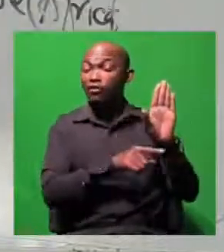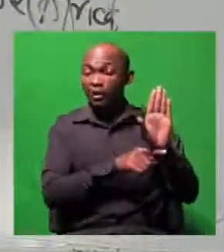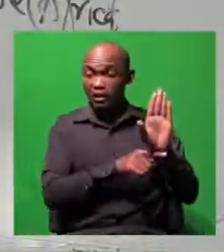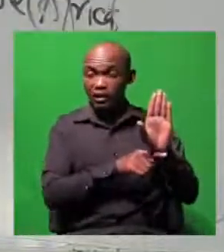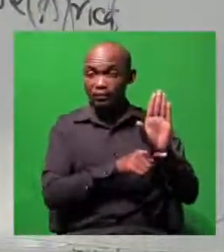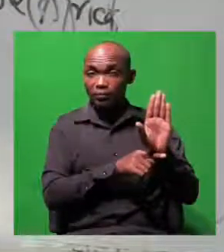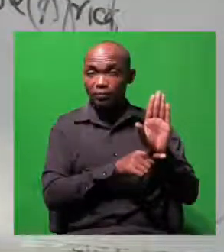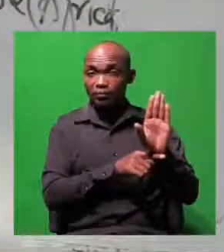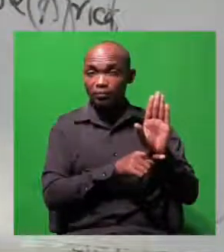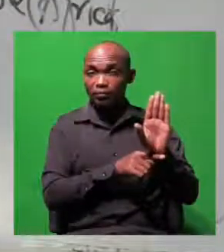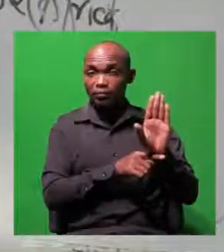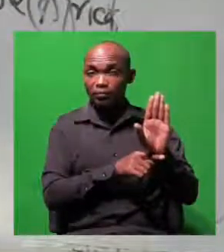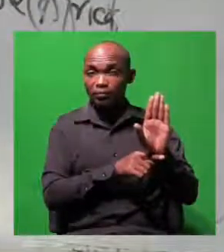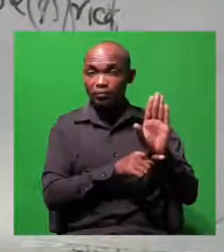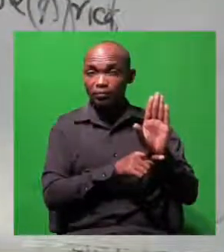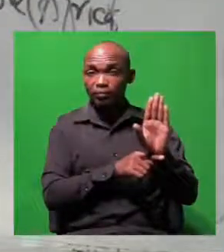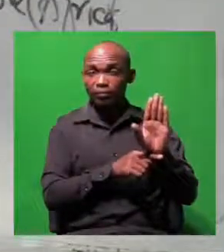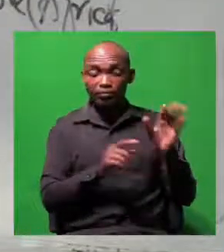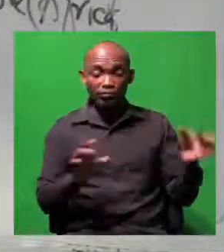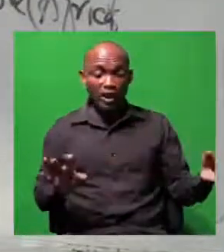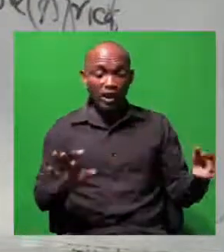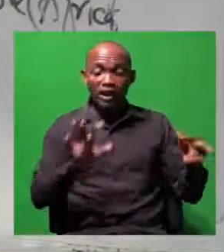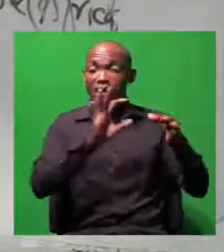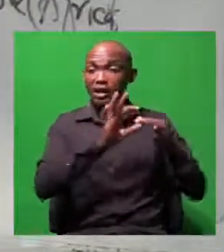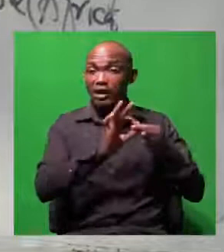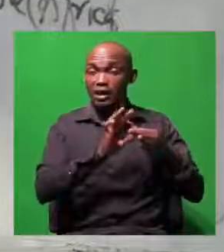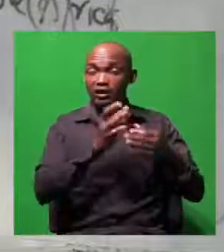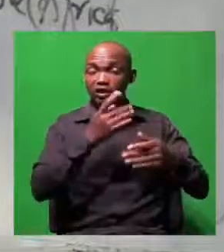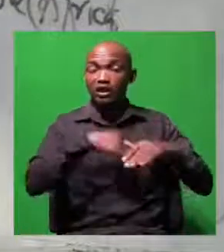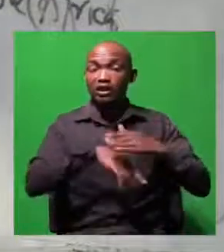we mean Africans,